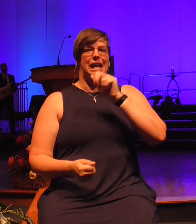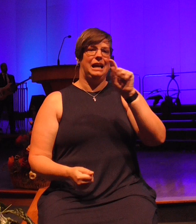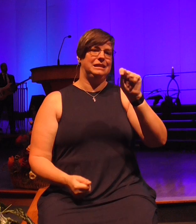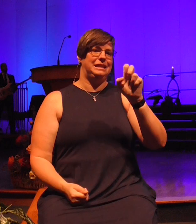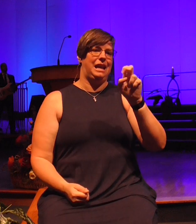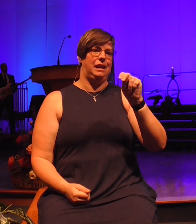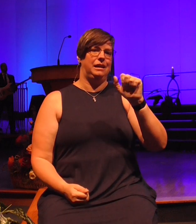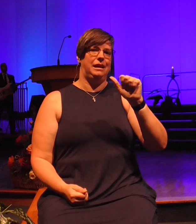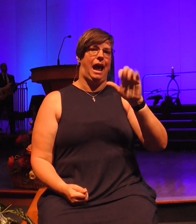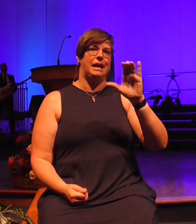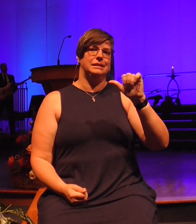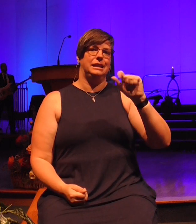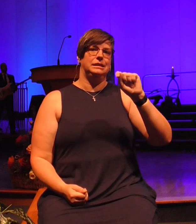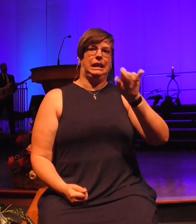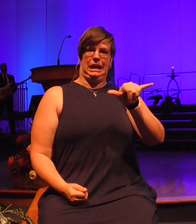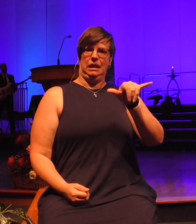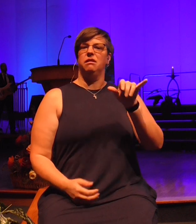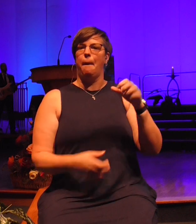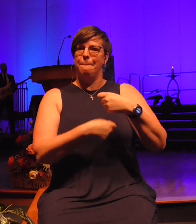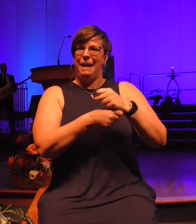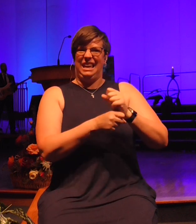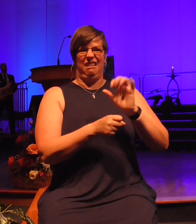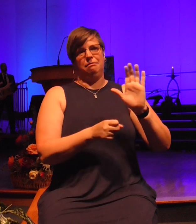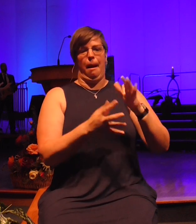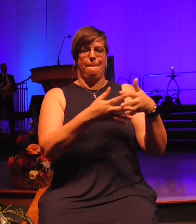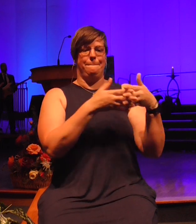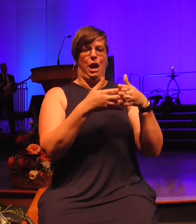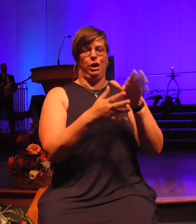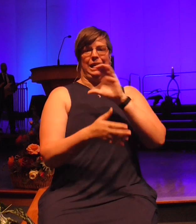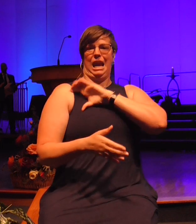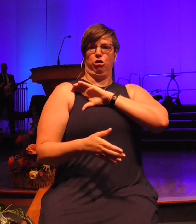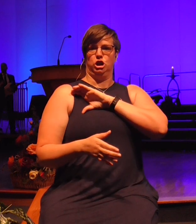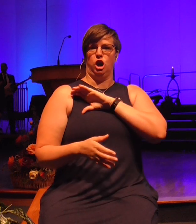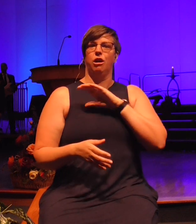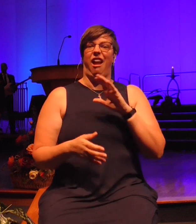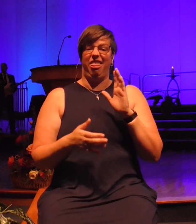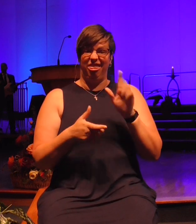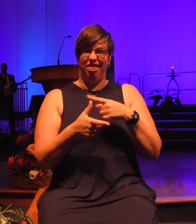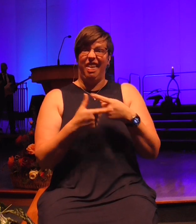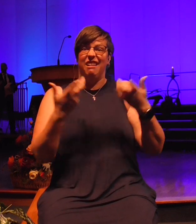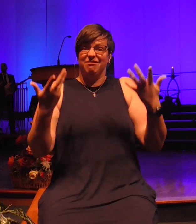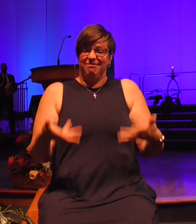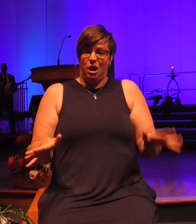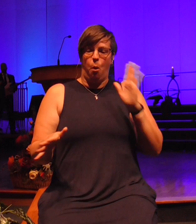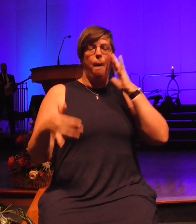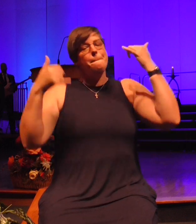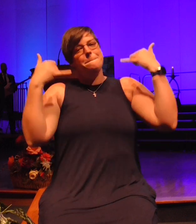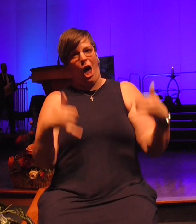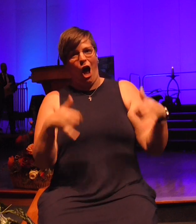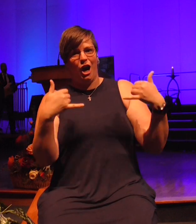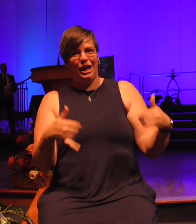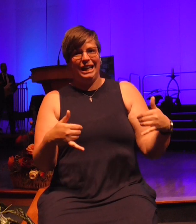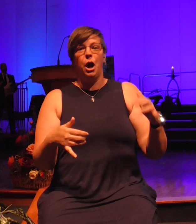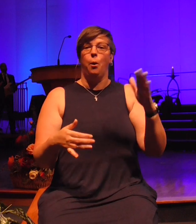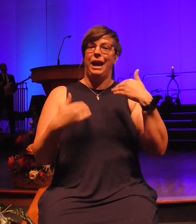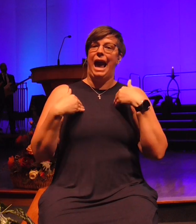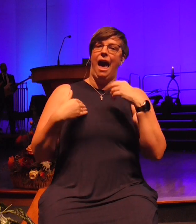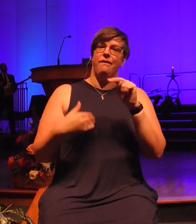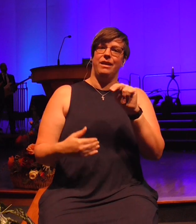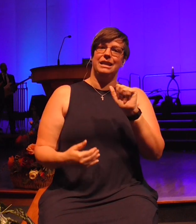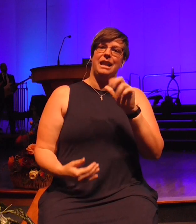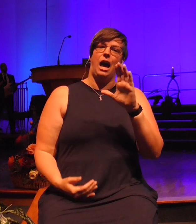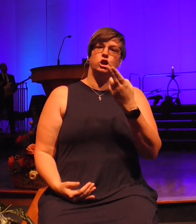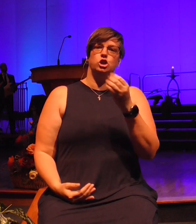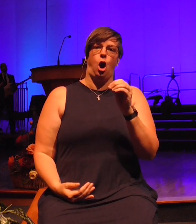making of the American character. And after service that day, we're going to party. We've got the great Colorado Institution of the Nacho